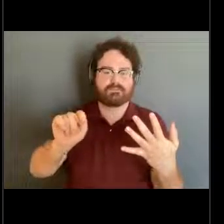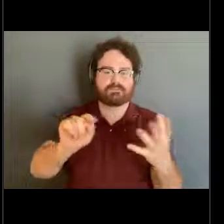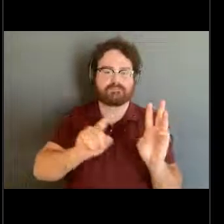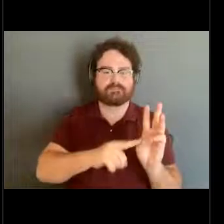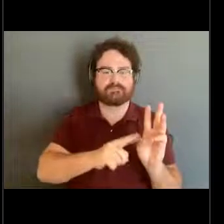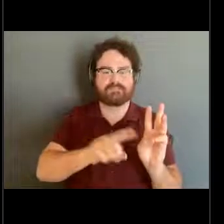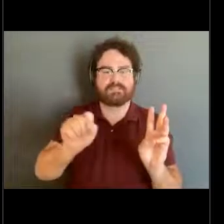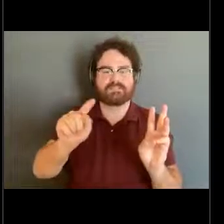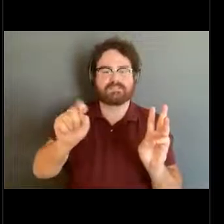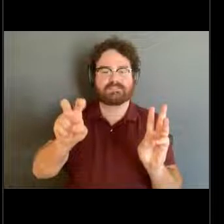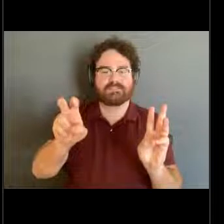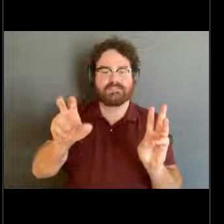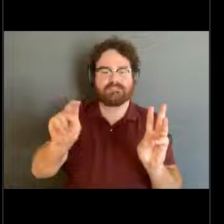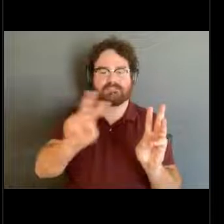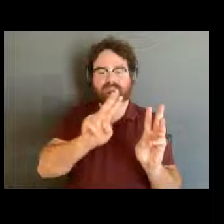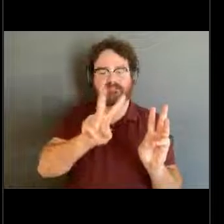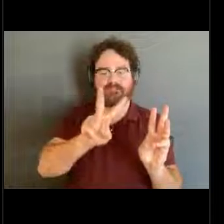Stephen Van Heuven,